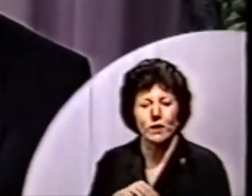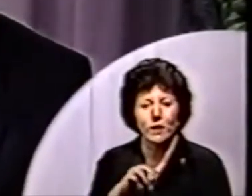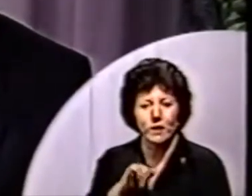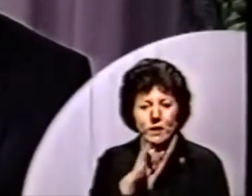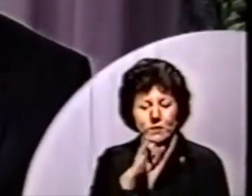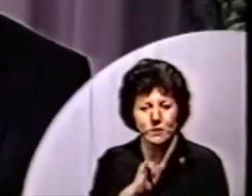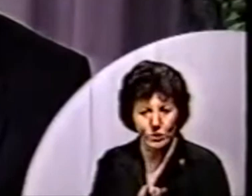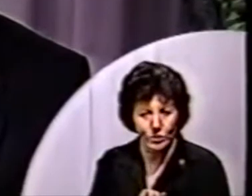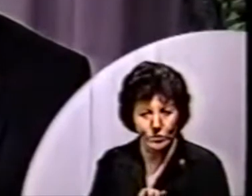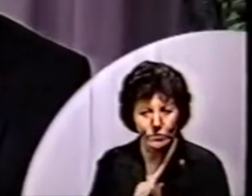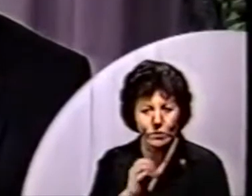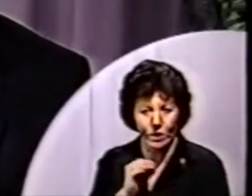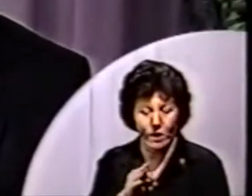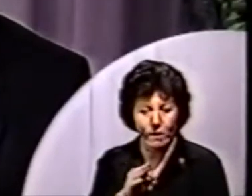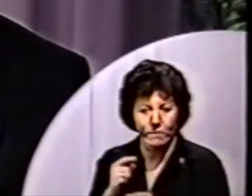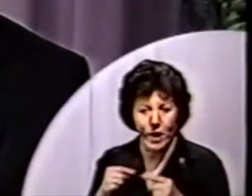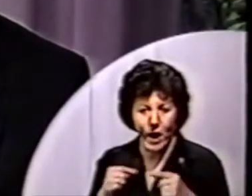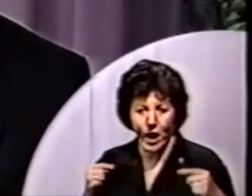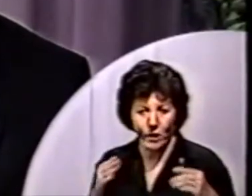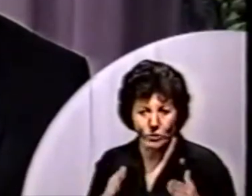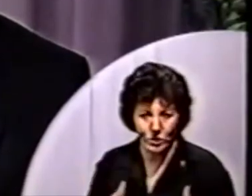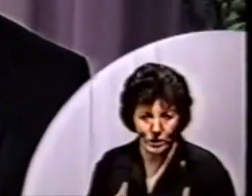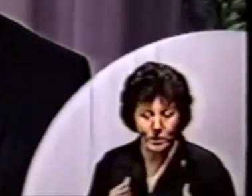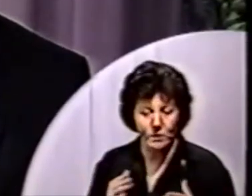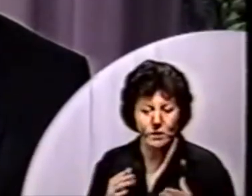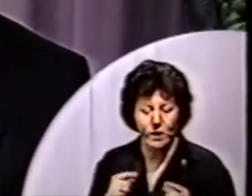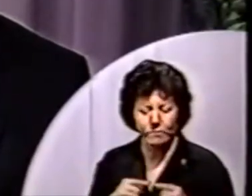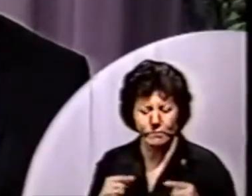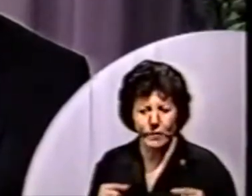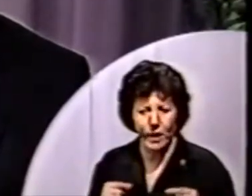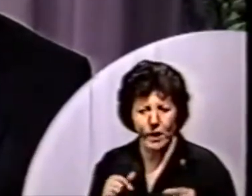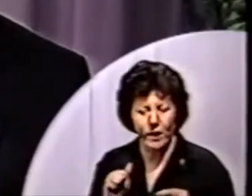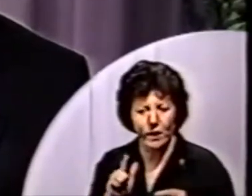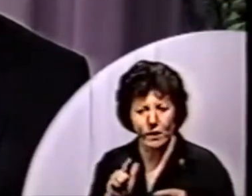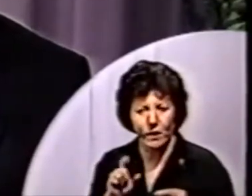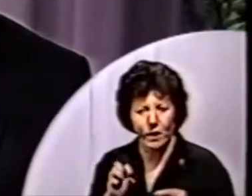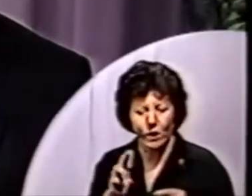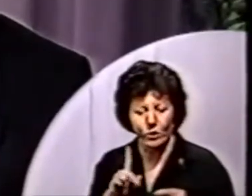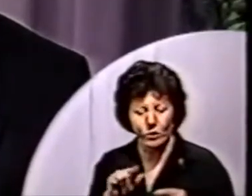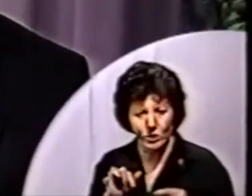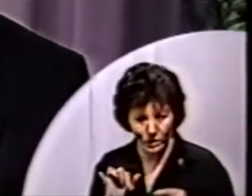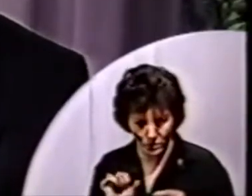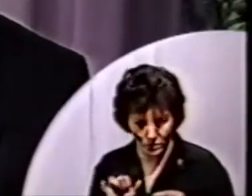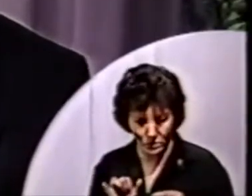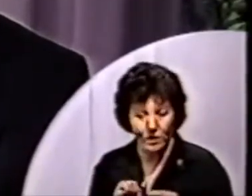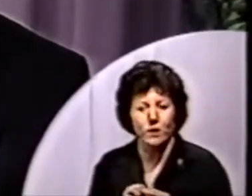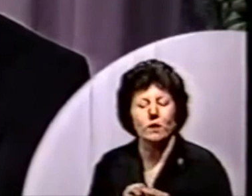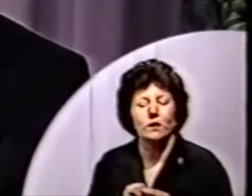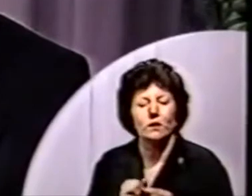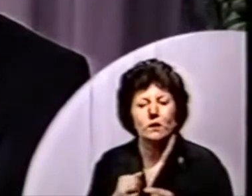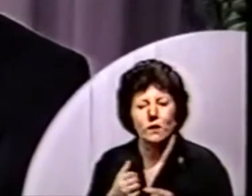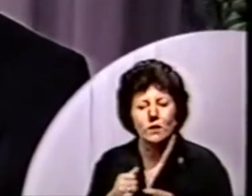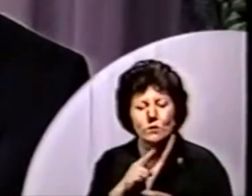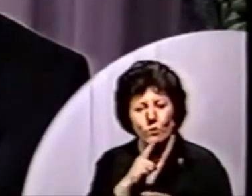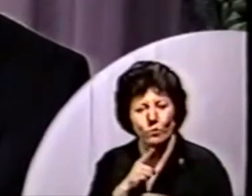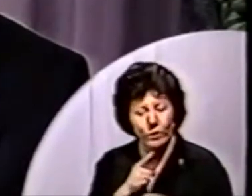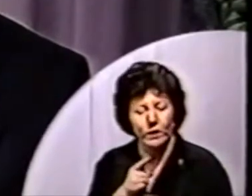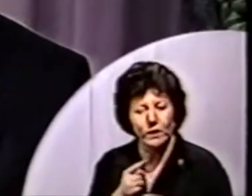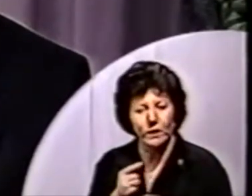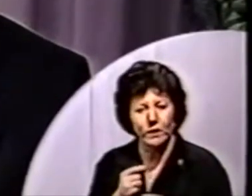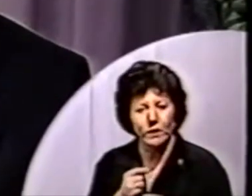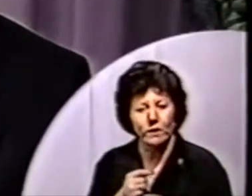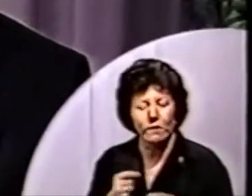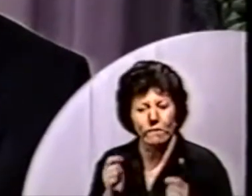Diseases, and discussed the timeline. And this is actually a very fast timeline and progressive